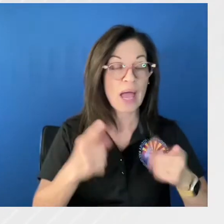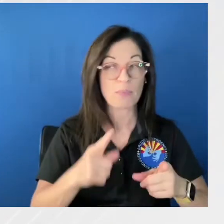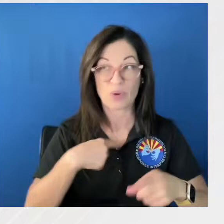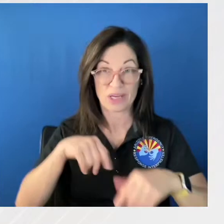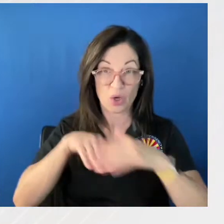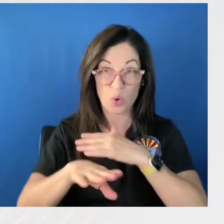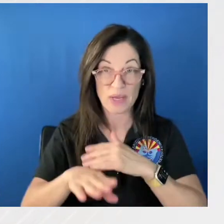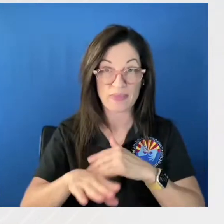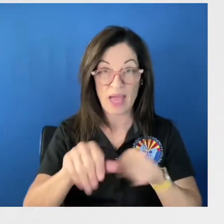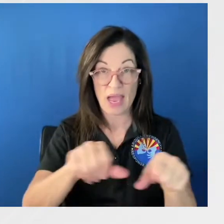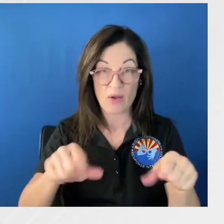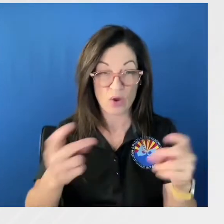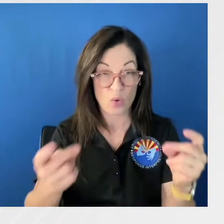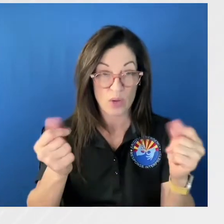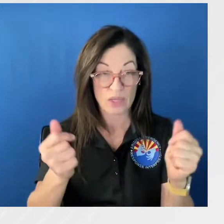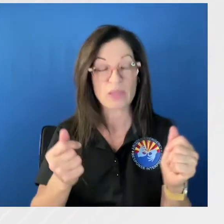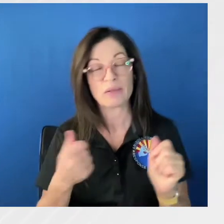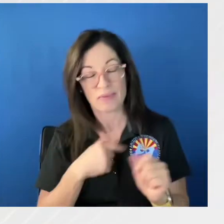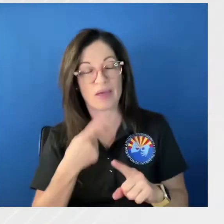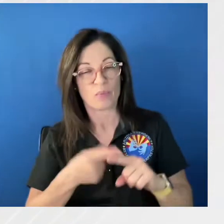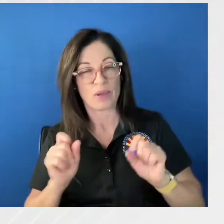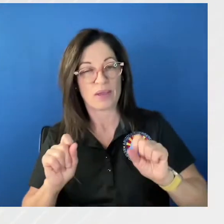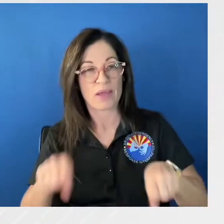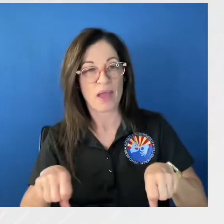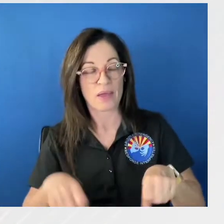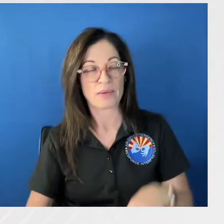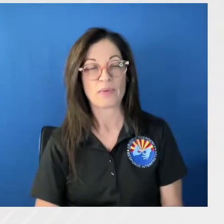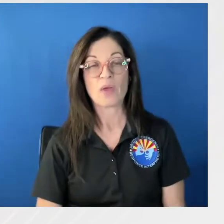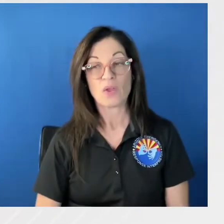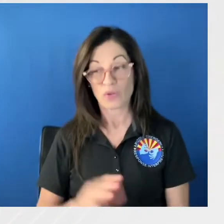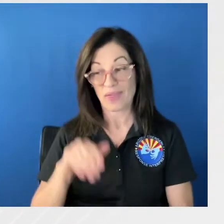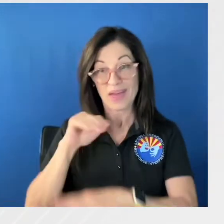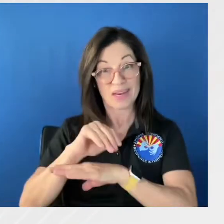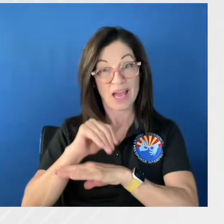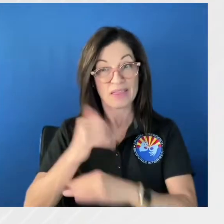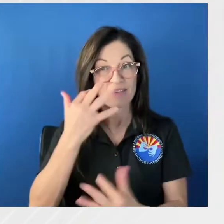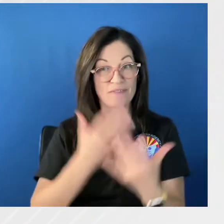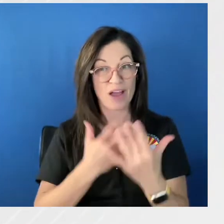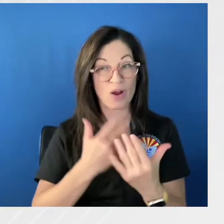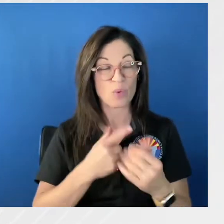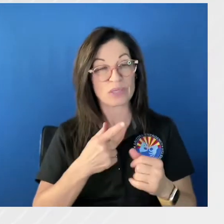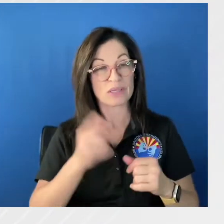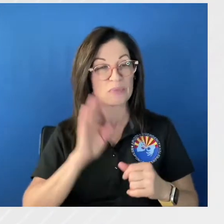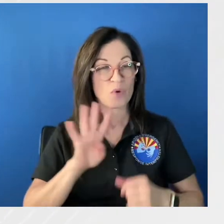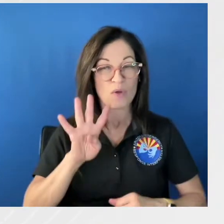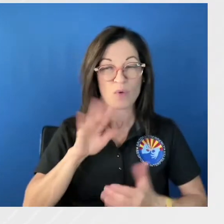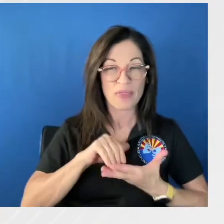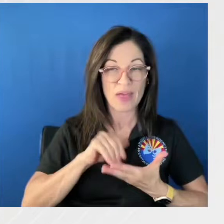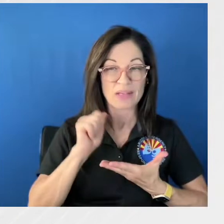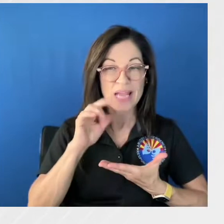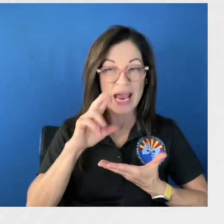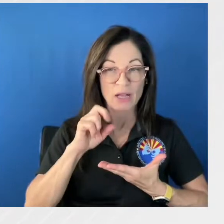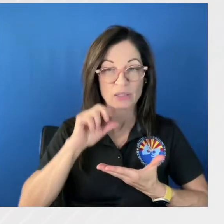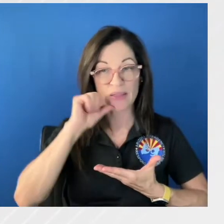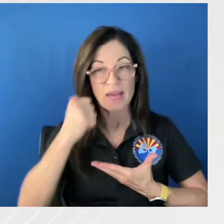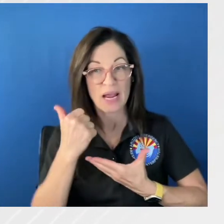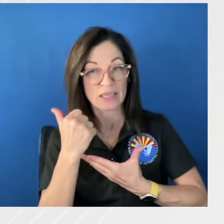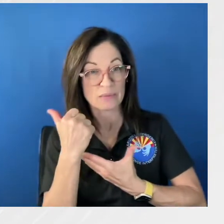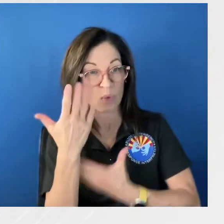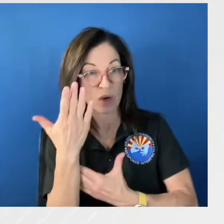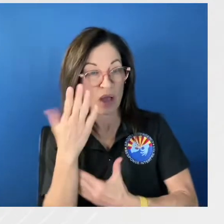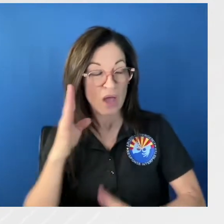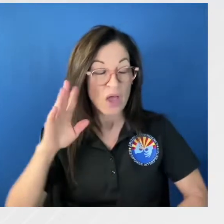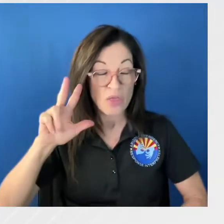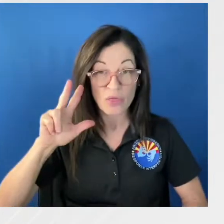quickly, we're able to do that. So the night that the fire moved from 4,000 acres and all of a sudden the next morning was 34,000 acres,